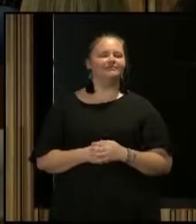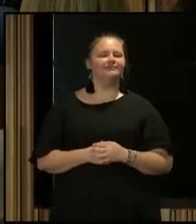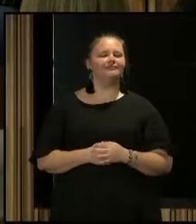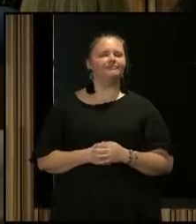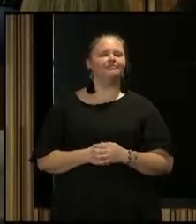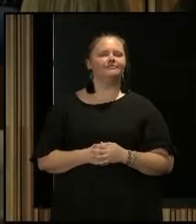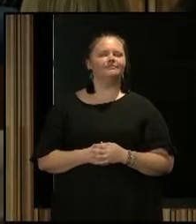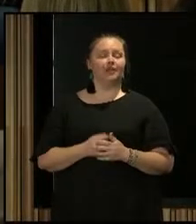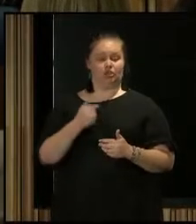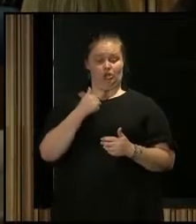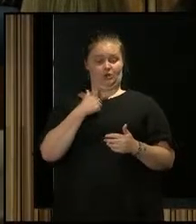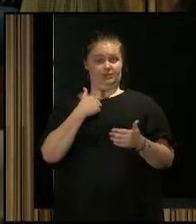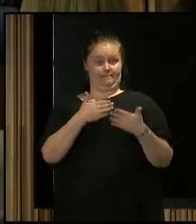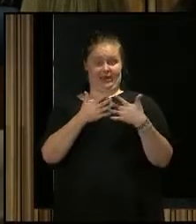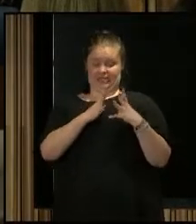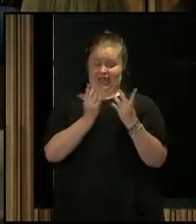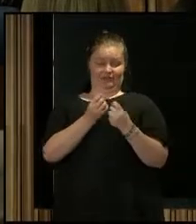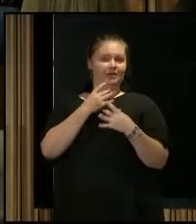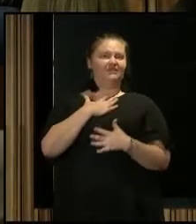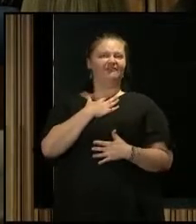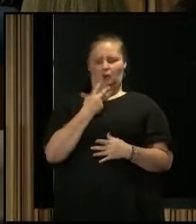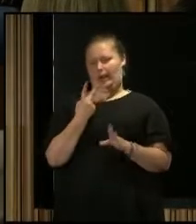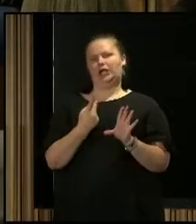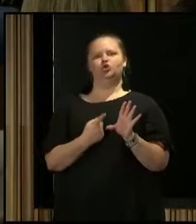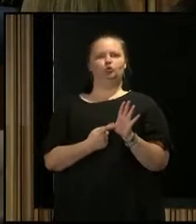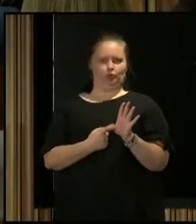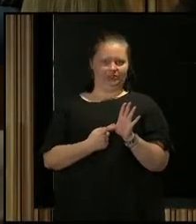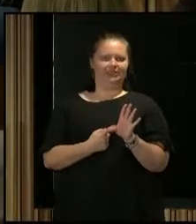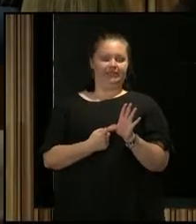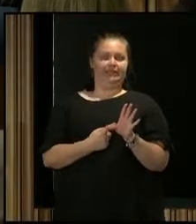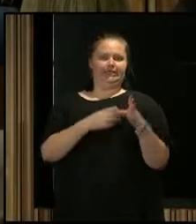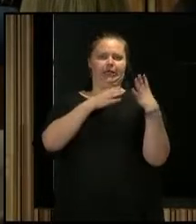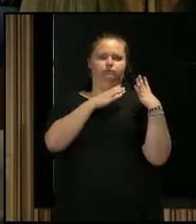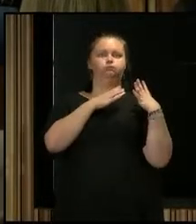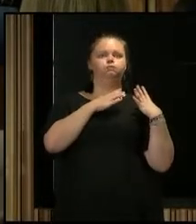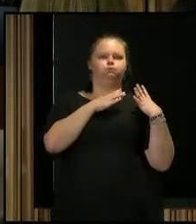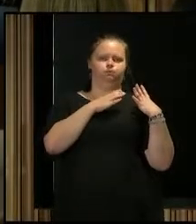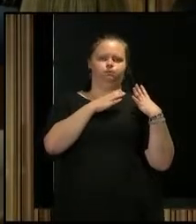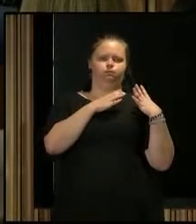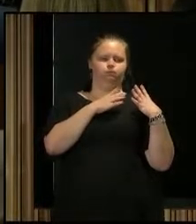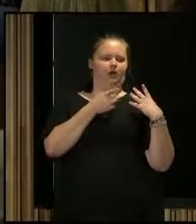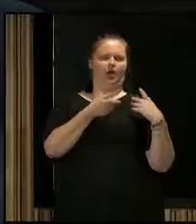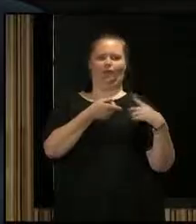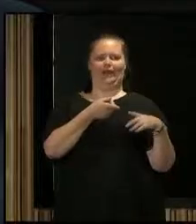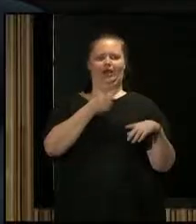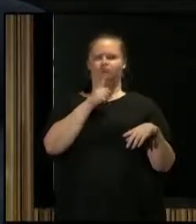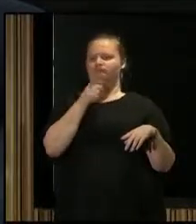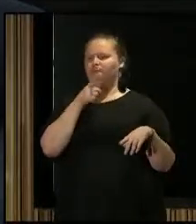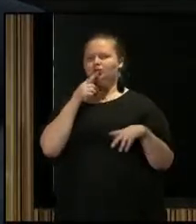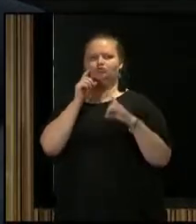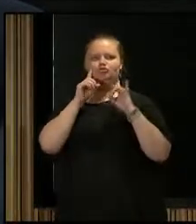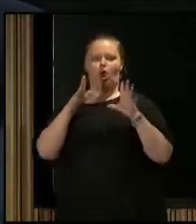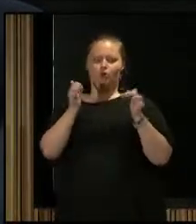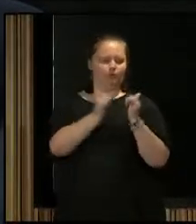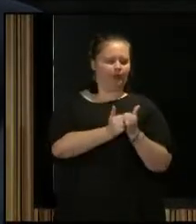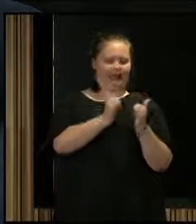I was managing everything myself for a good 2 years, and it was quite a lot. We were doing hundreds of shows, and I was booking